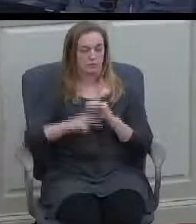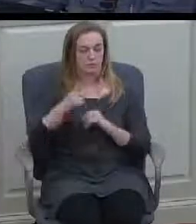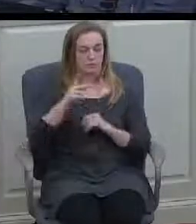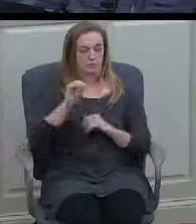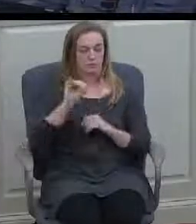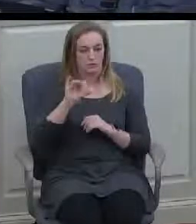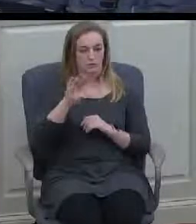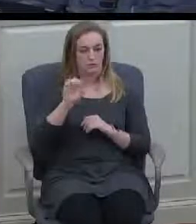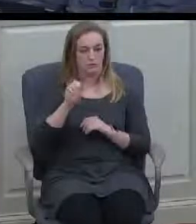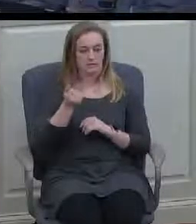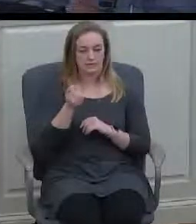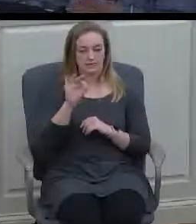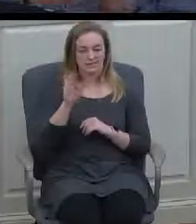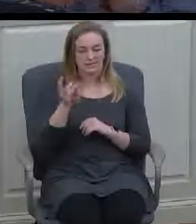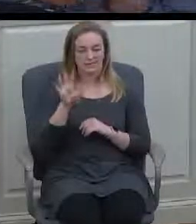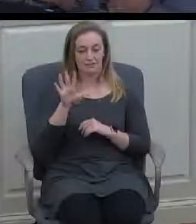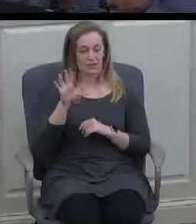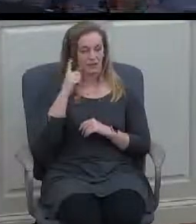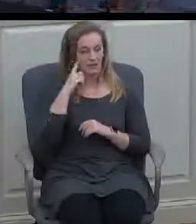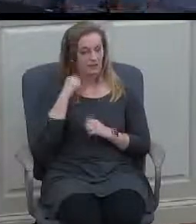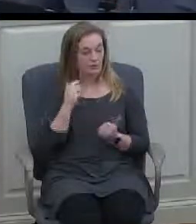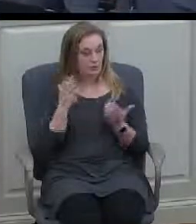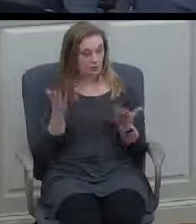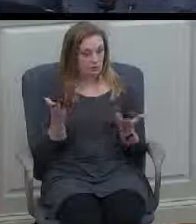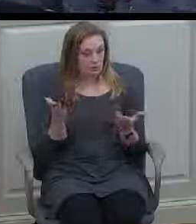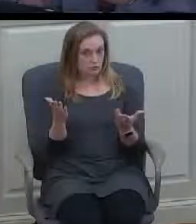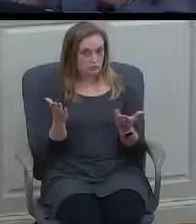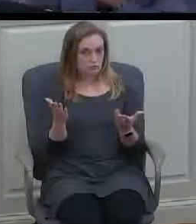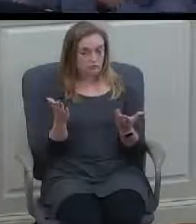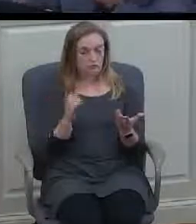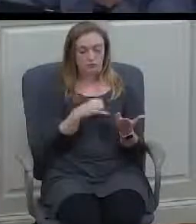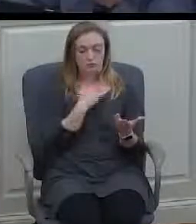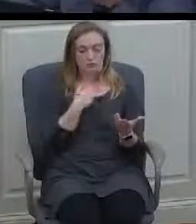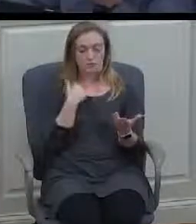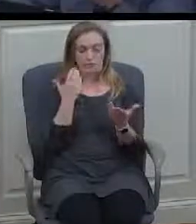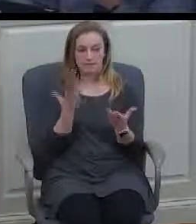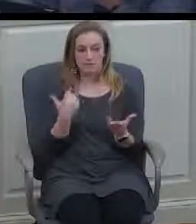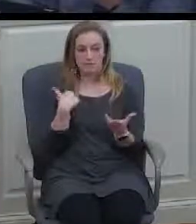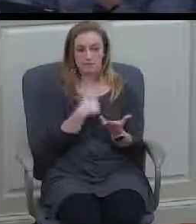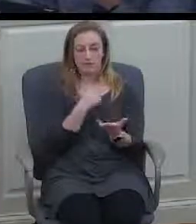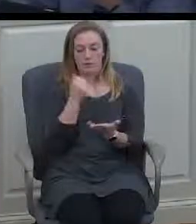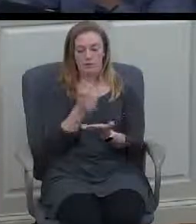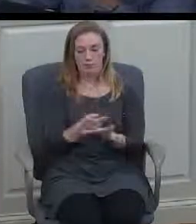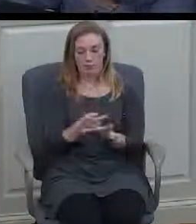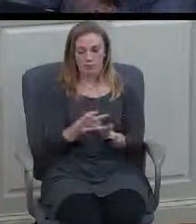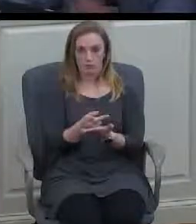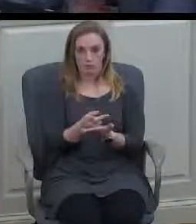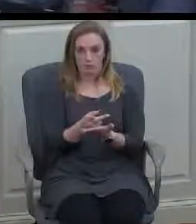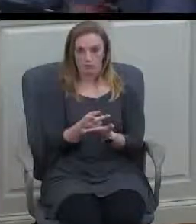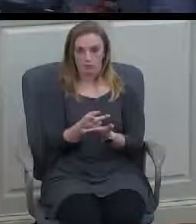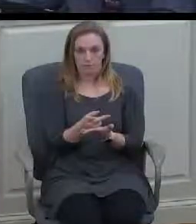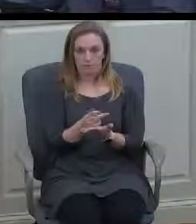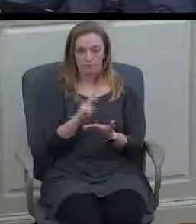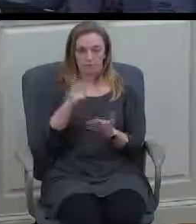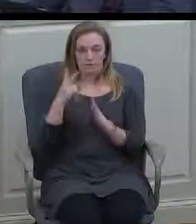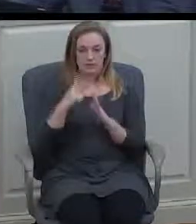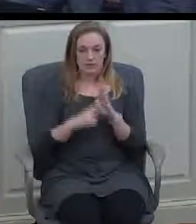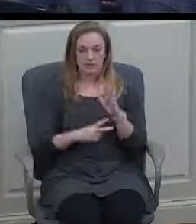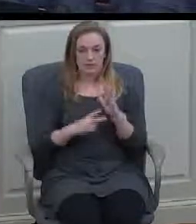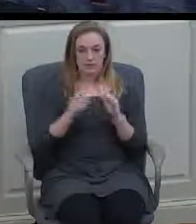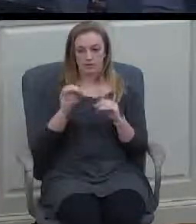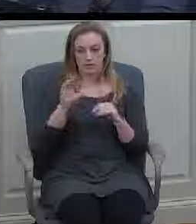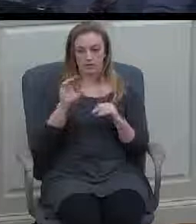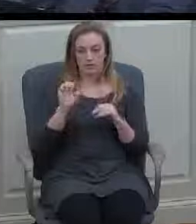number 1965. Do I hear a motion? I'll move to approve the second reading of